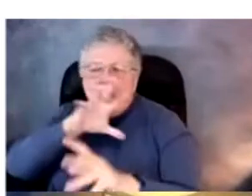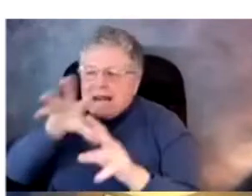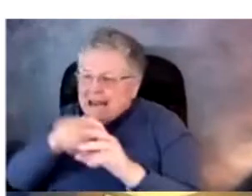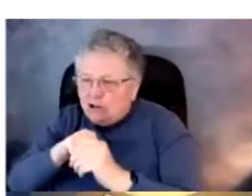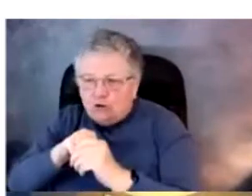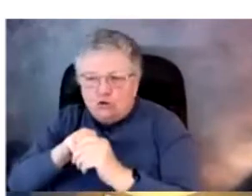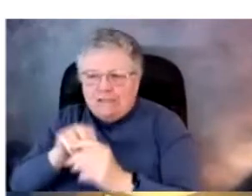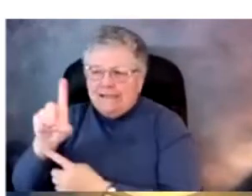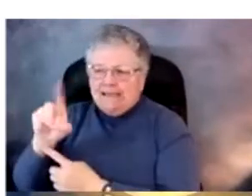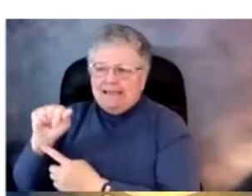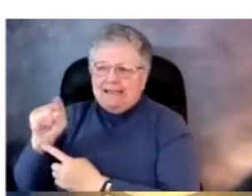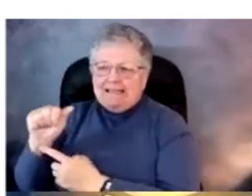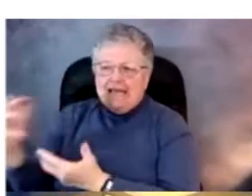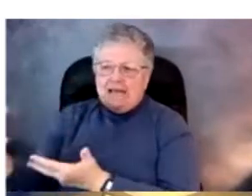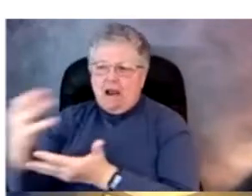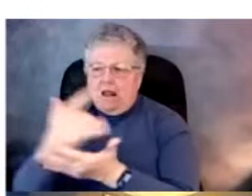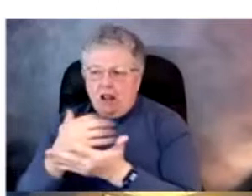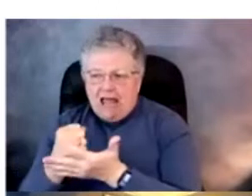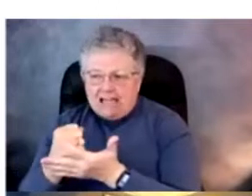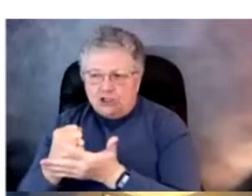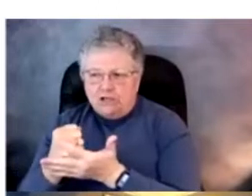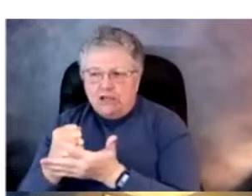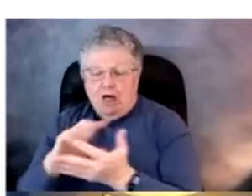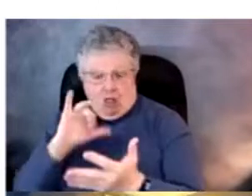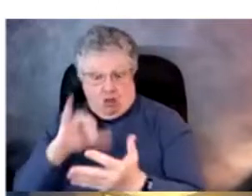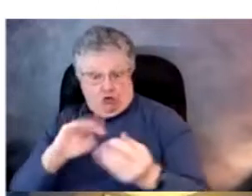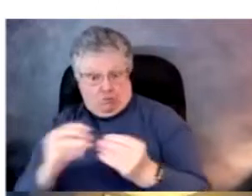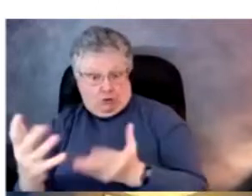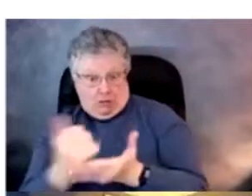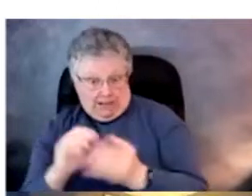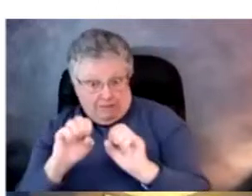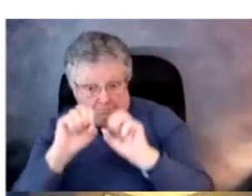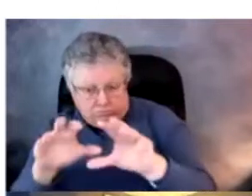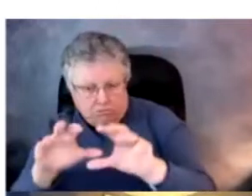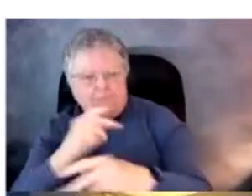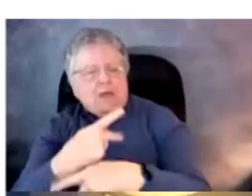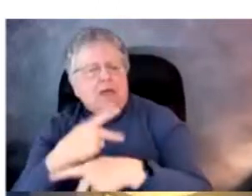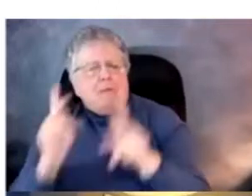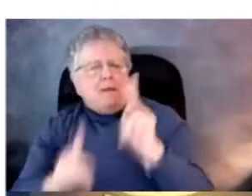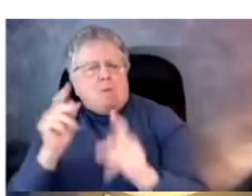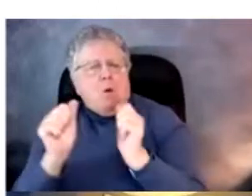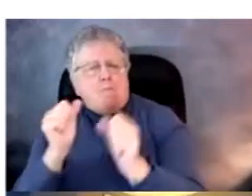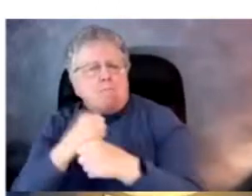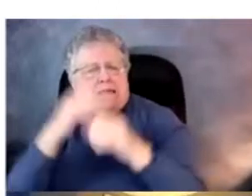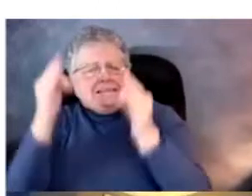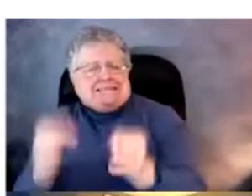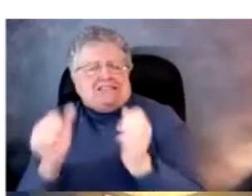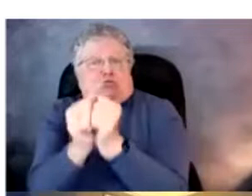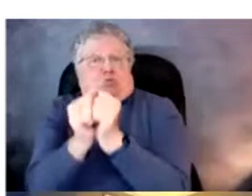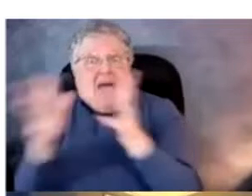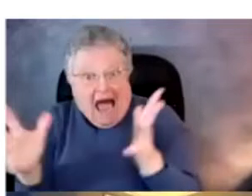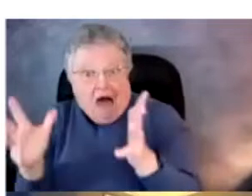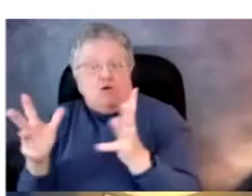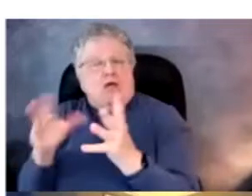times in terms of disability data, it's not nothing about us without us. It's a whole bunch